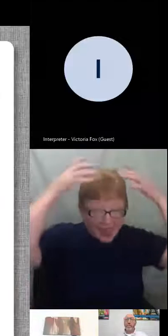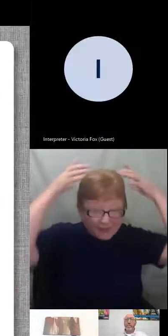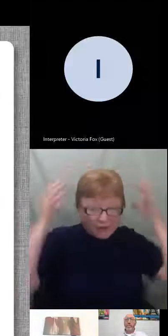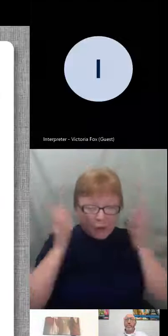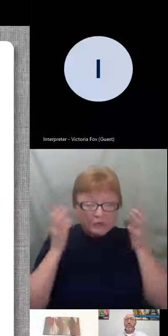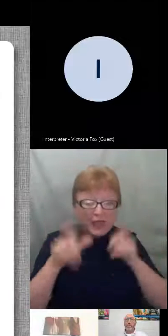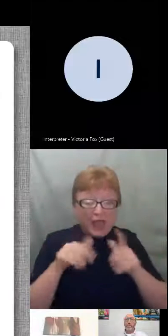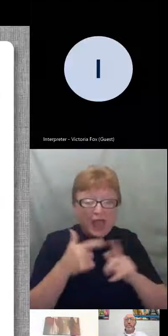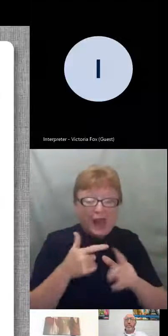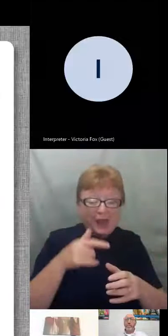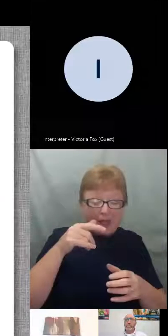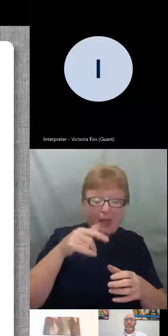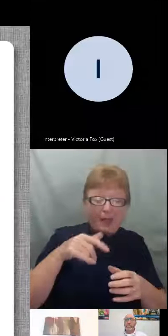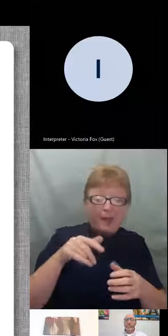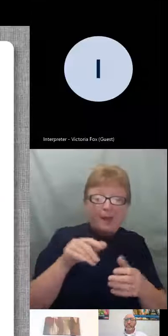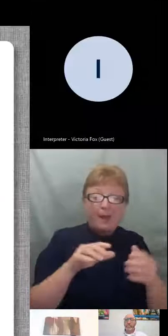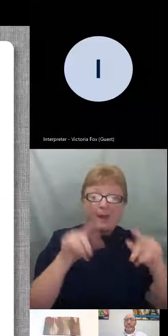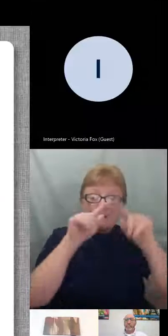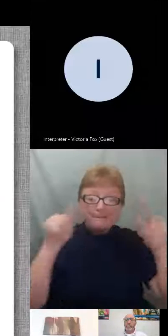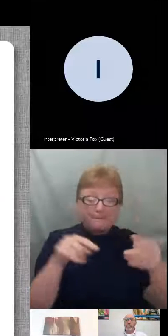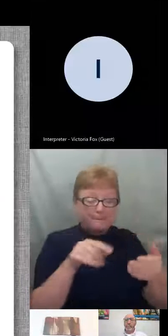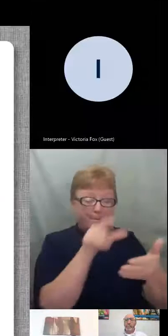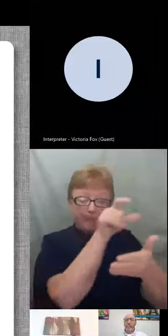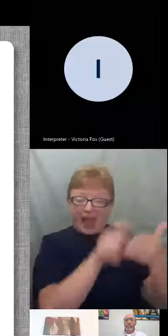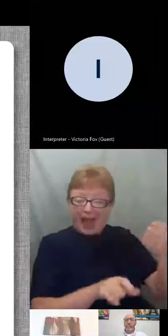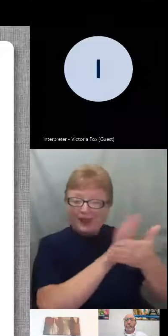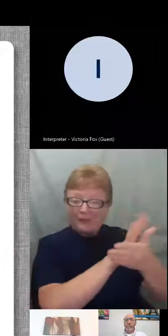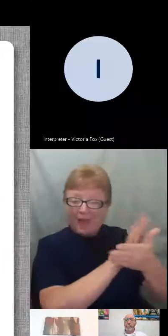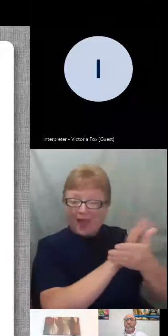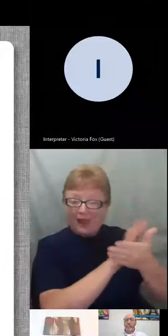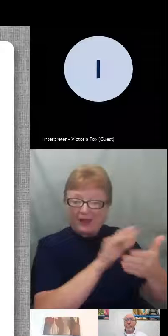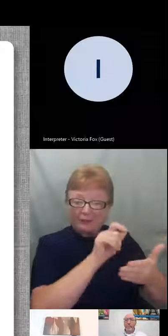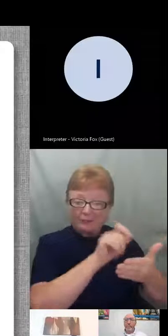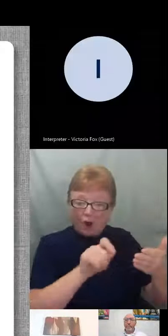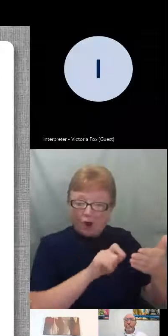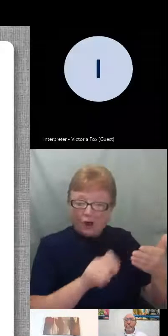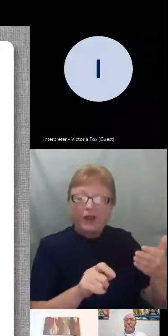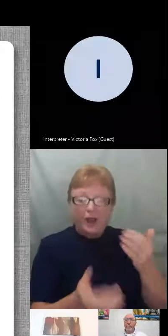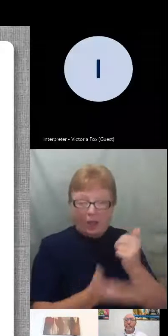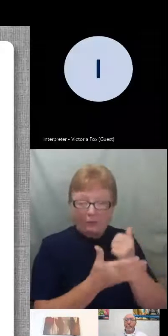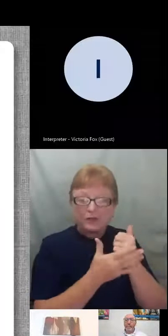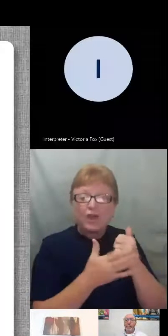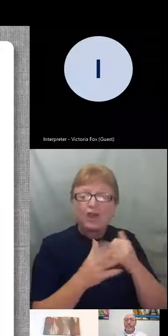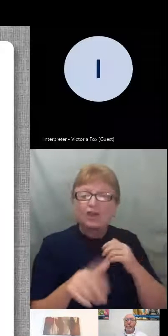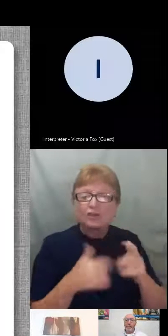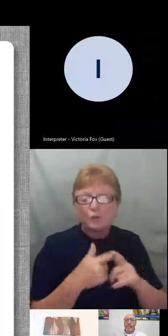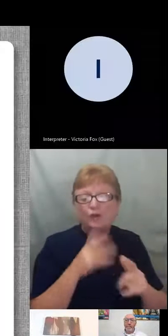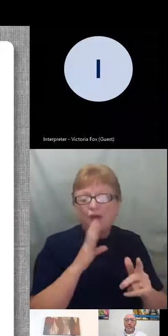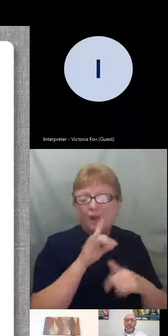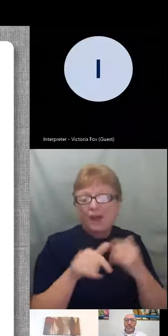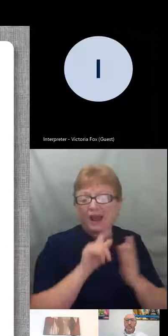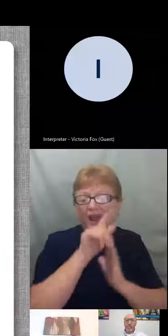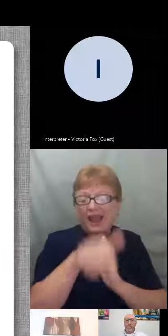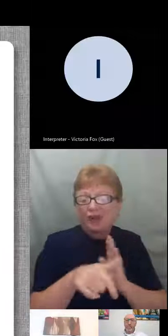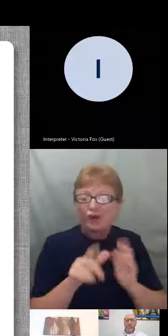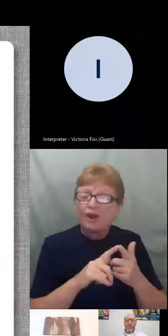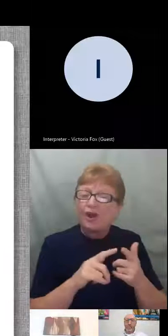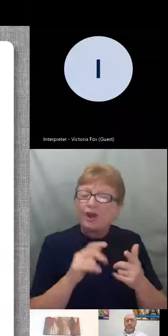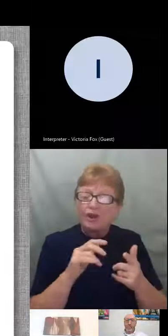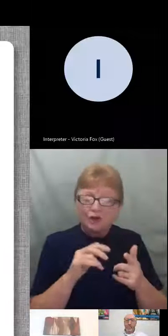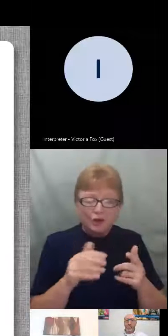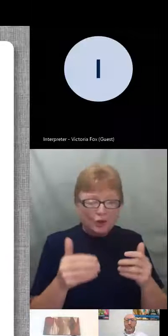We will talk more about these machines later in the webinar. Don't hesitate to let the election worker